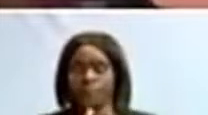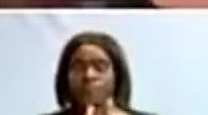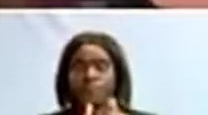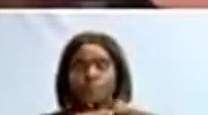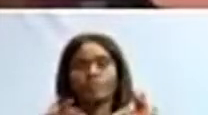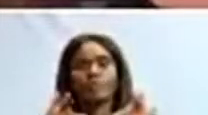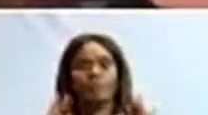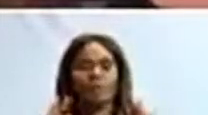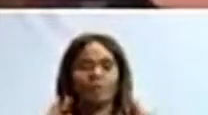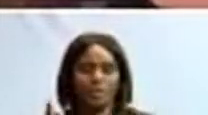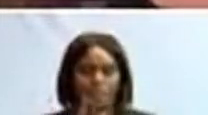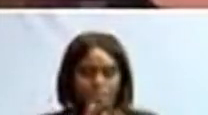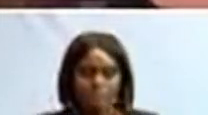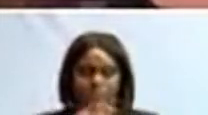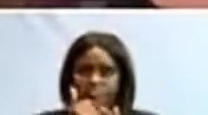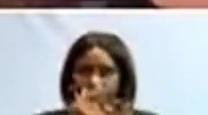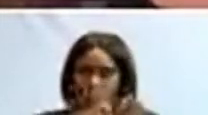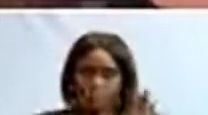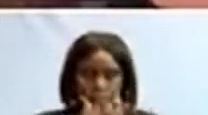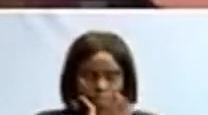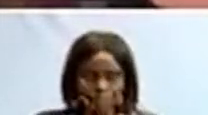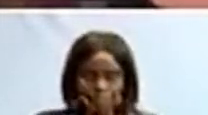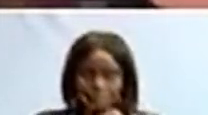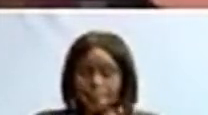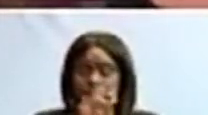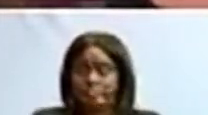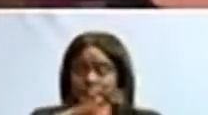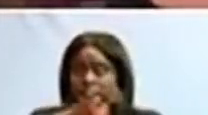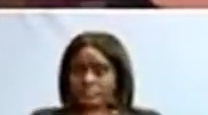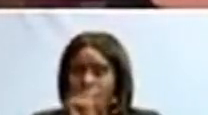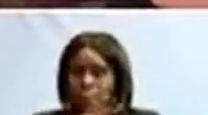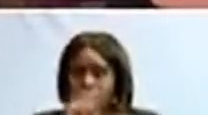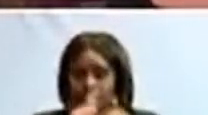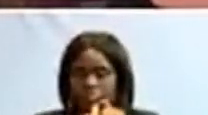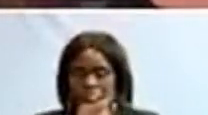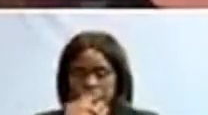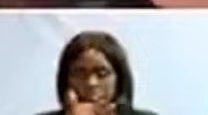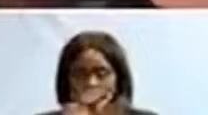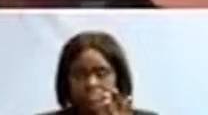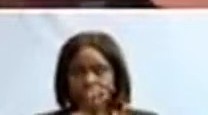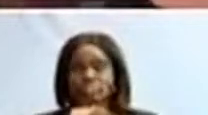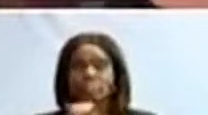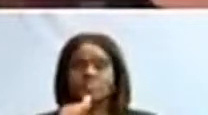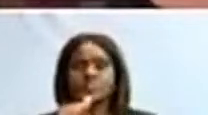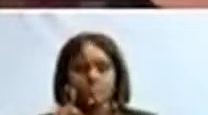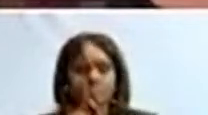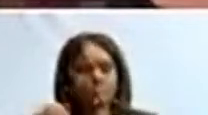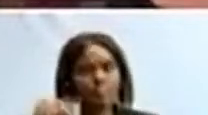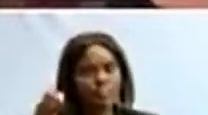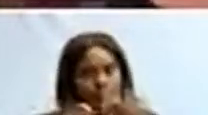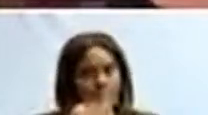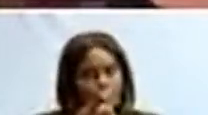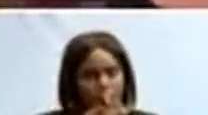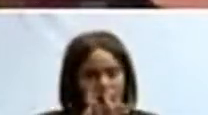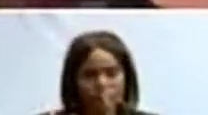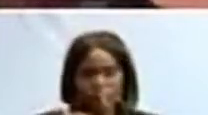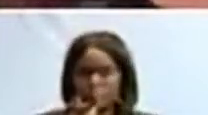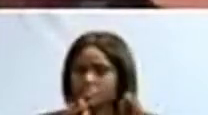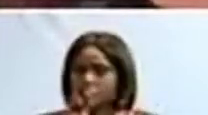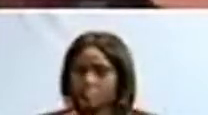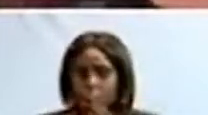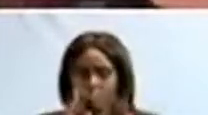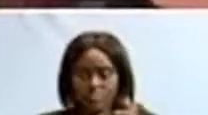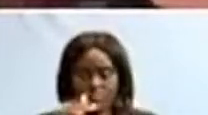accordingly. The stated funds above, which were not disbursed by